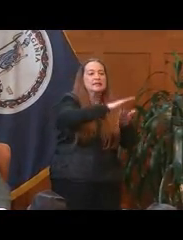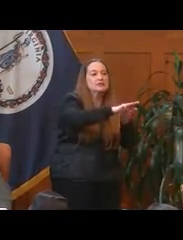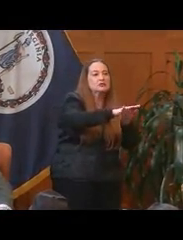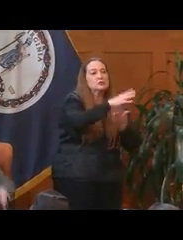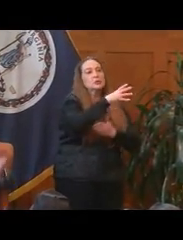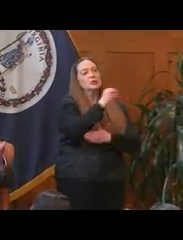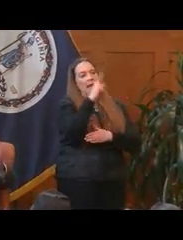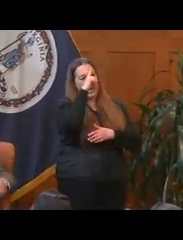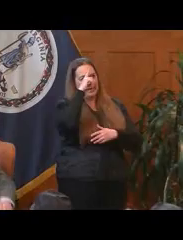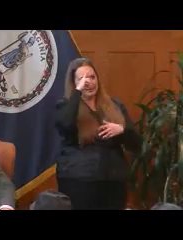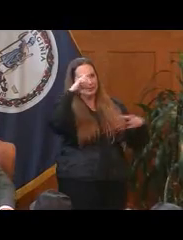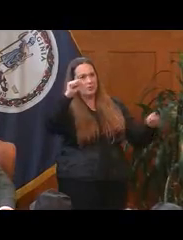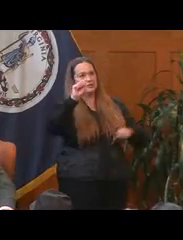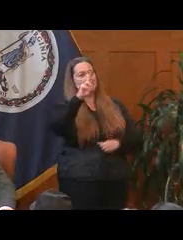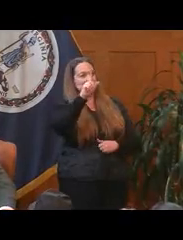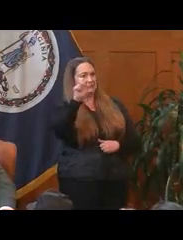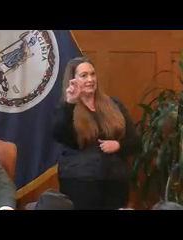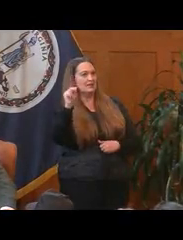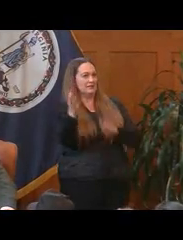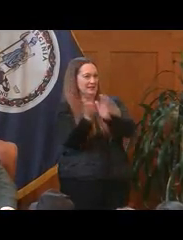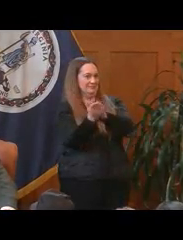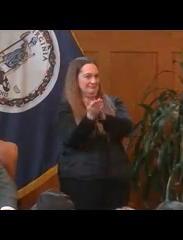this happen. So I invite you to do that.